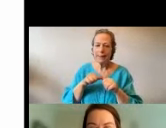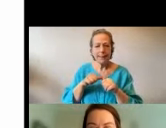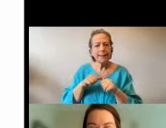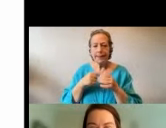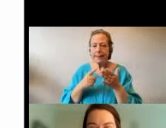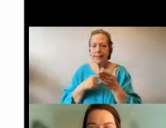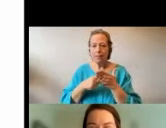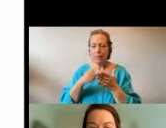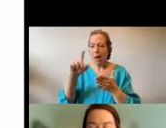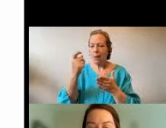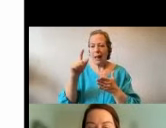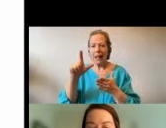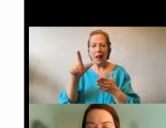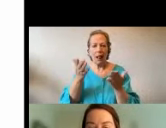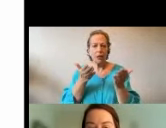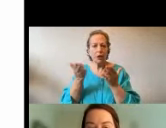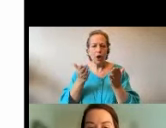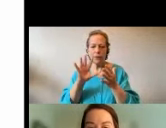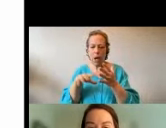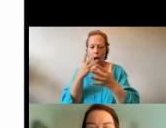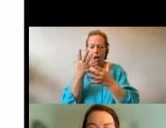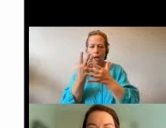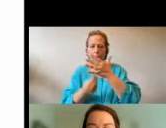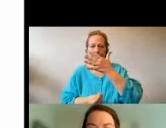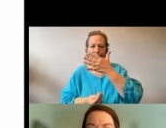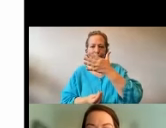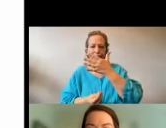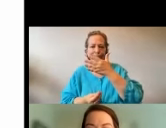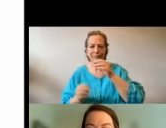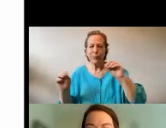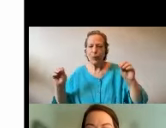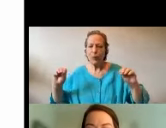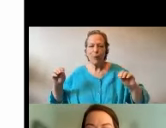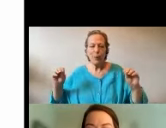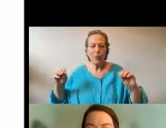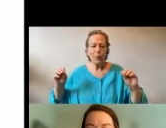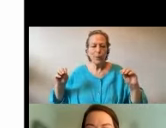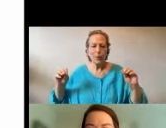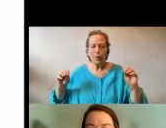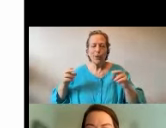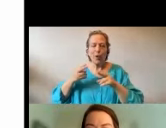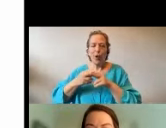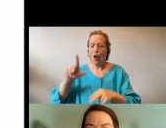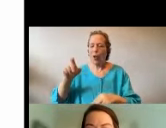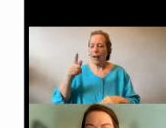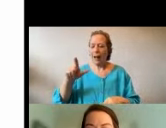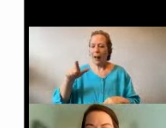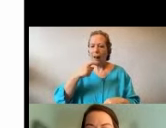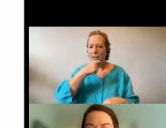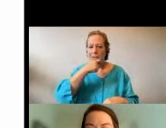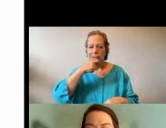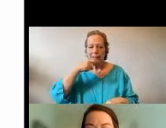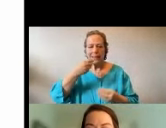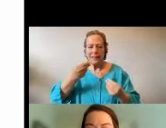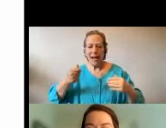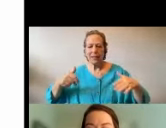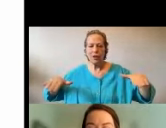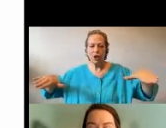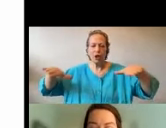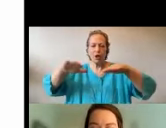are rural hospital deserts, right? And you may not be able to bring in person a legal